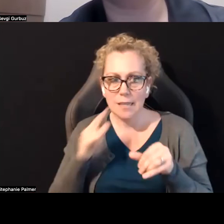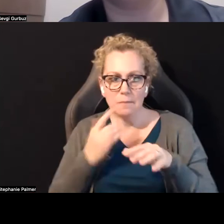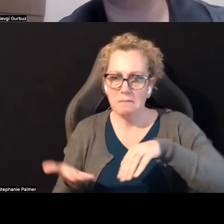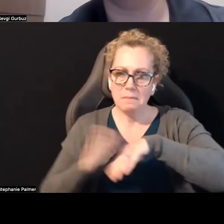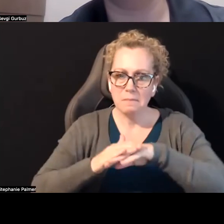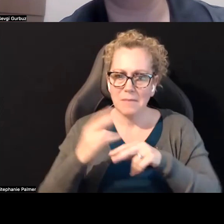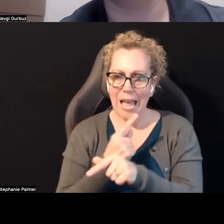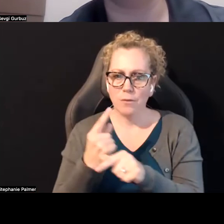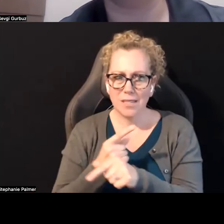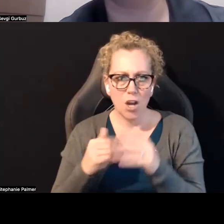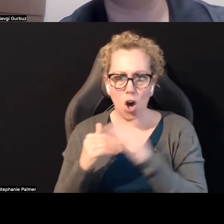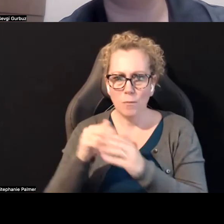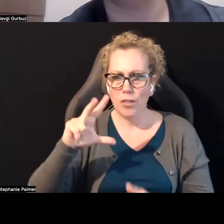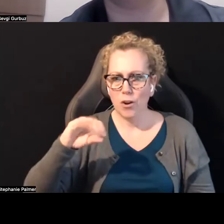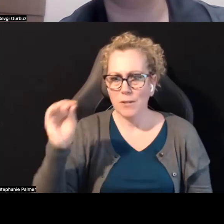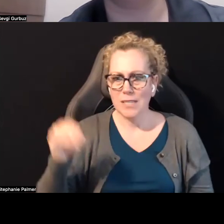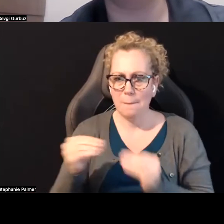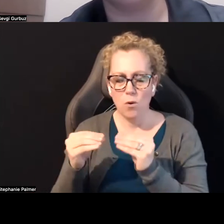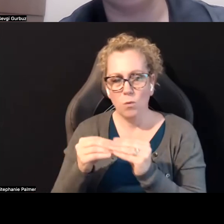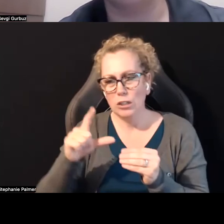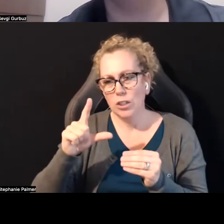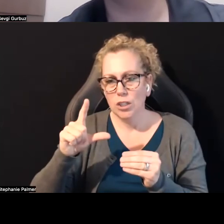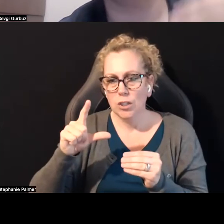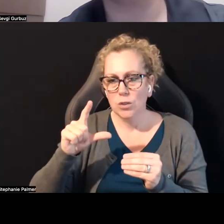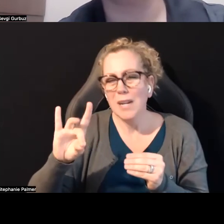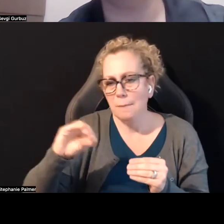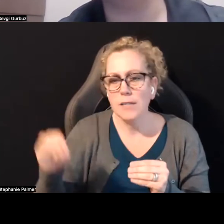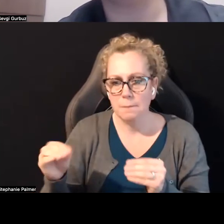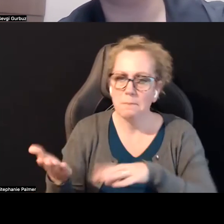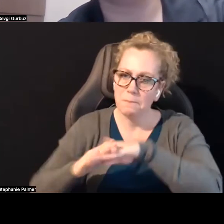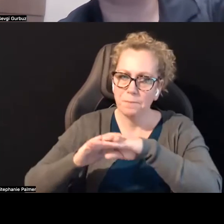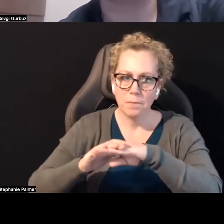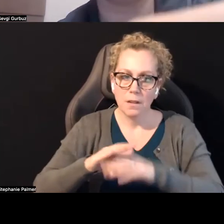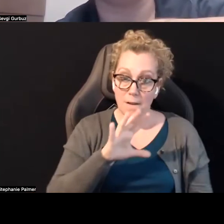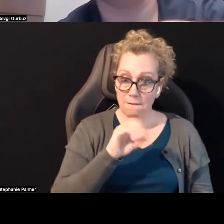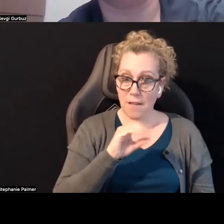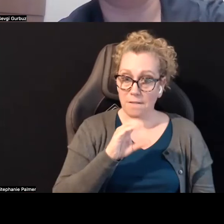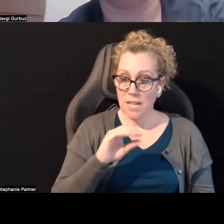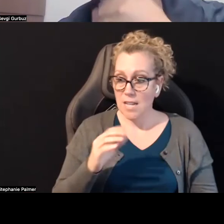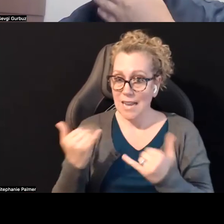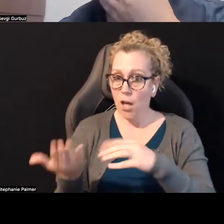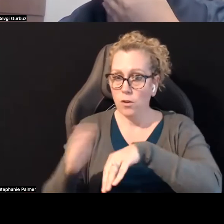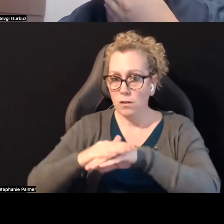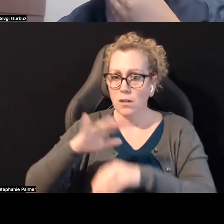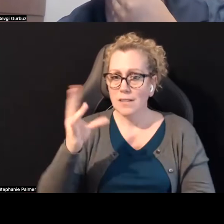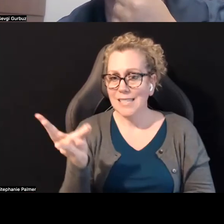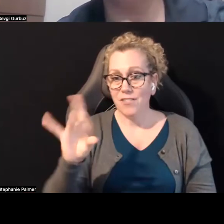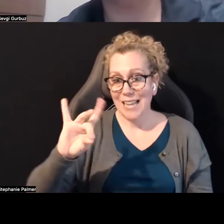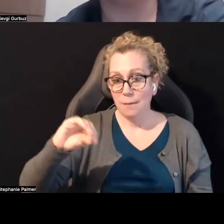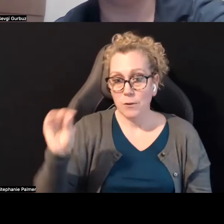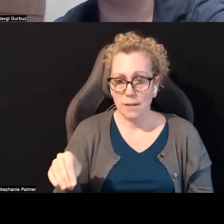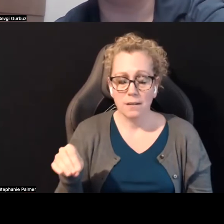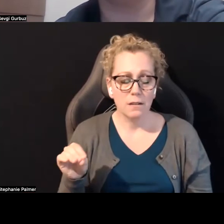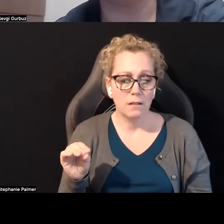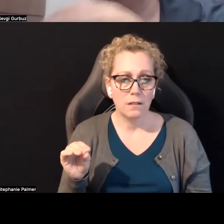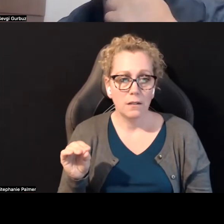almost 30%. You're going, or 20%, 28%. You're going from 50% to 78%. What